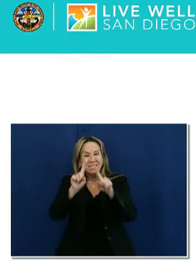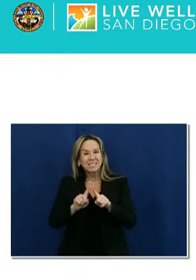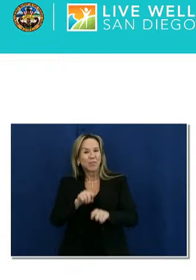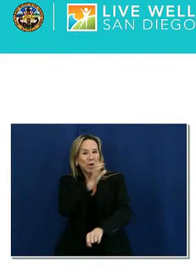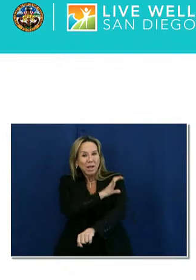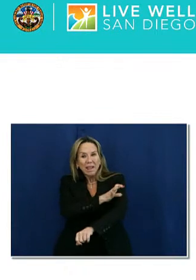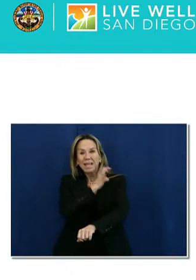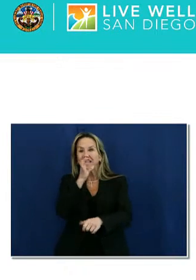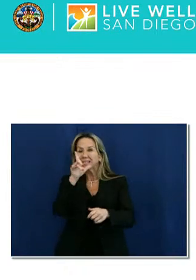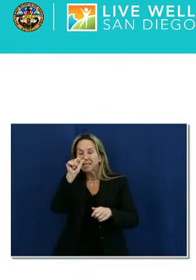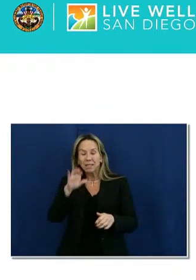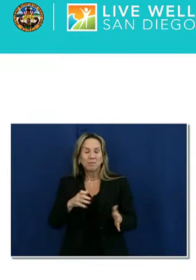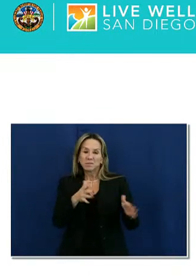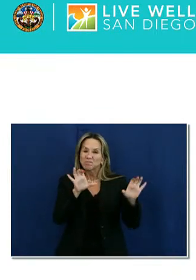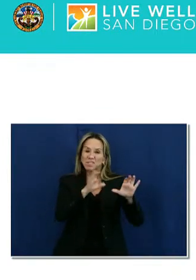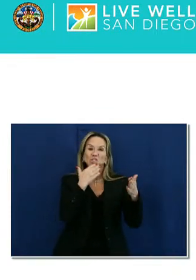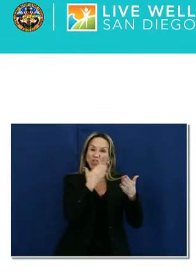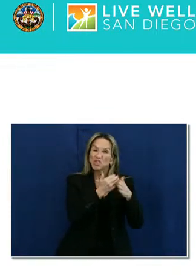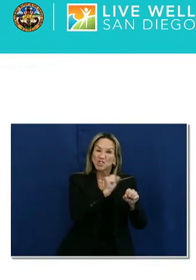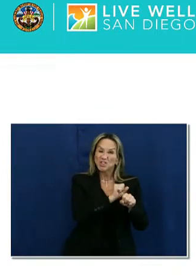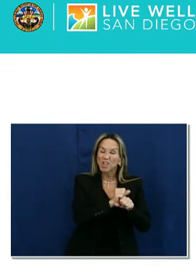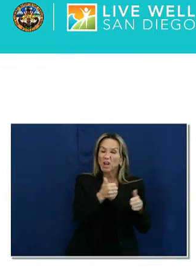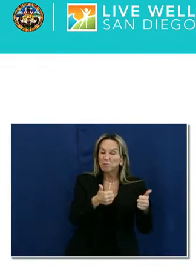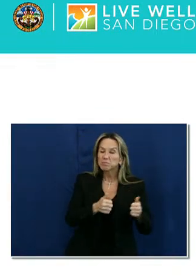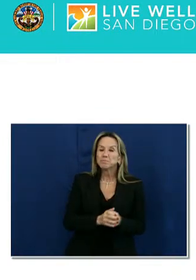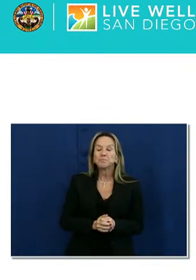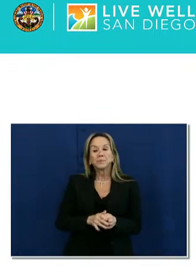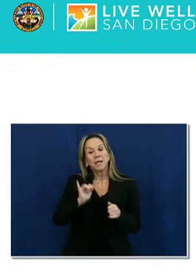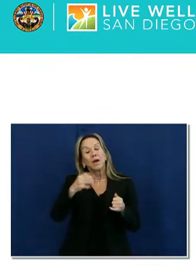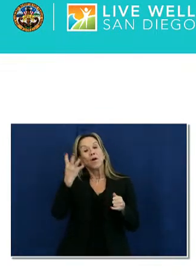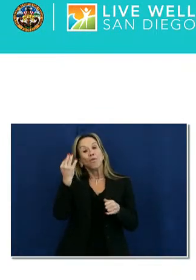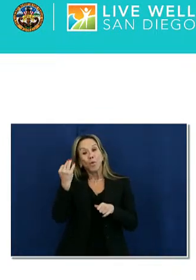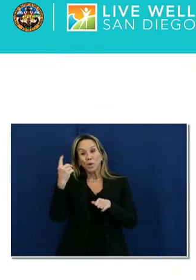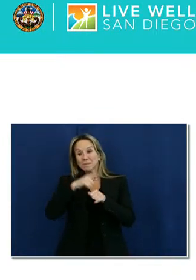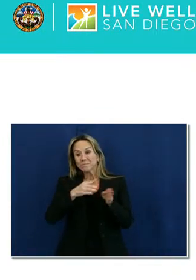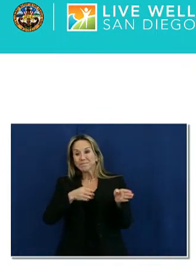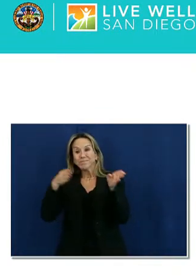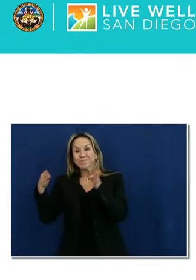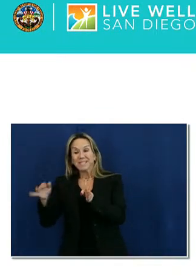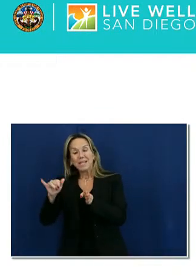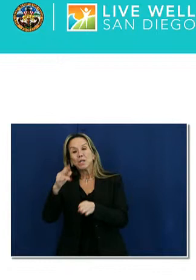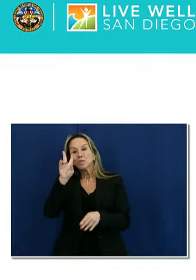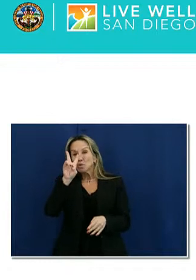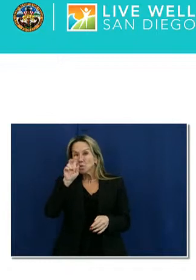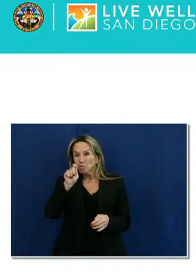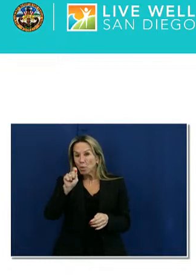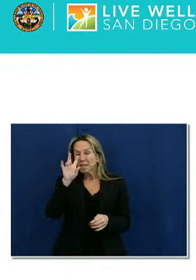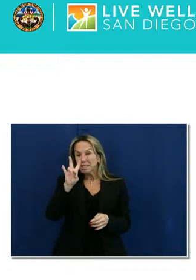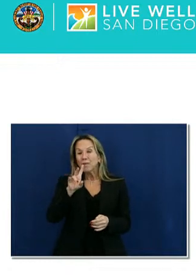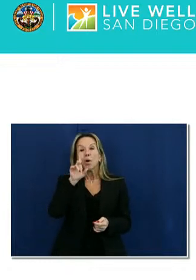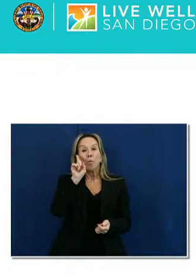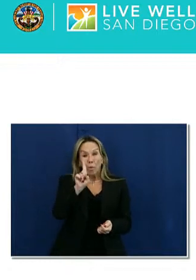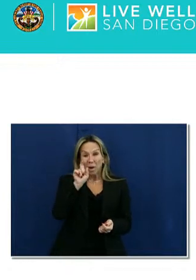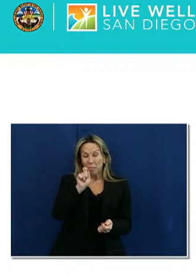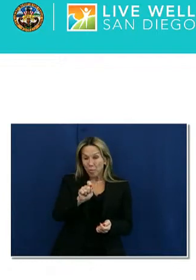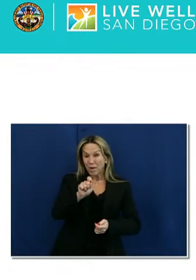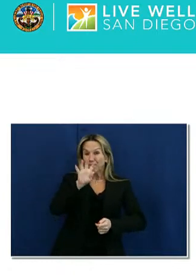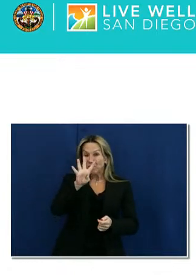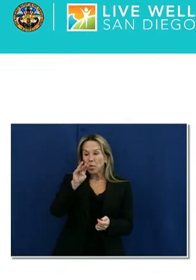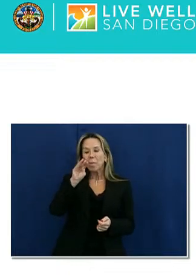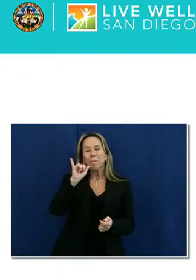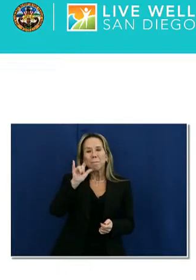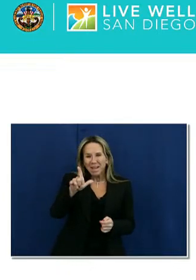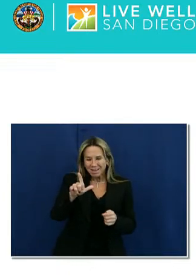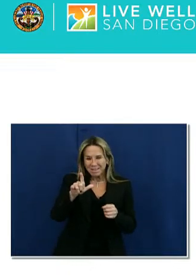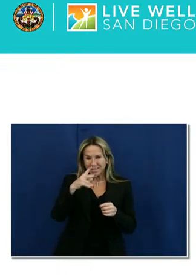done a good job. Our 14-day average percentage of new cases, there you see 2.7, 1.4 million tests. In the middle there, you